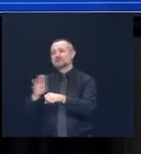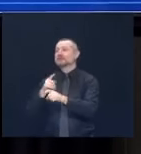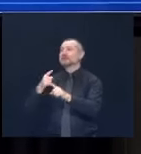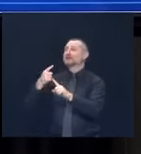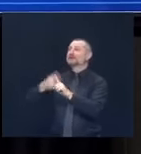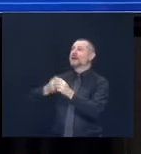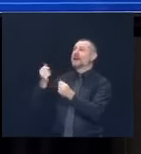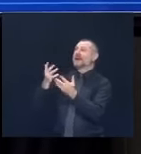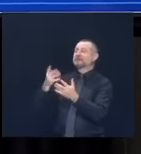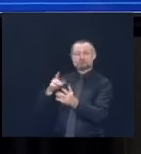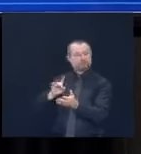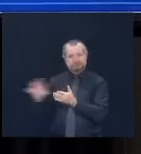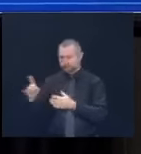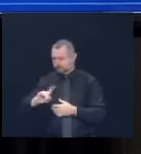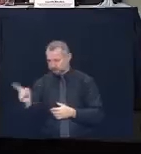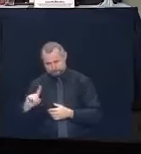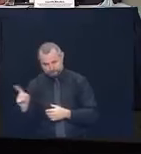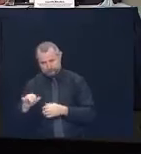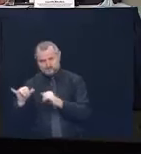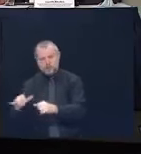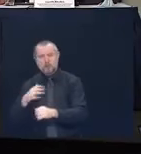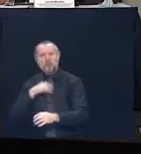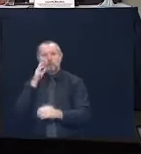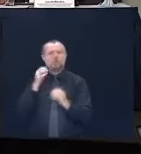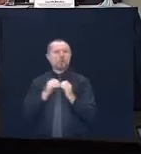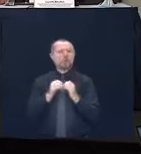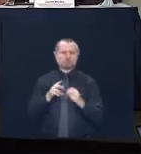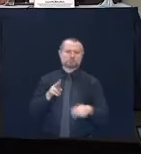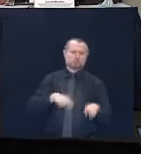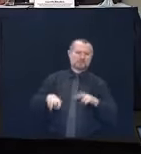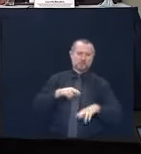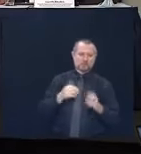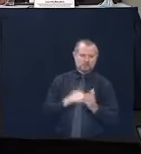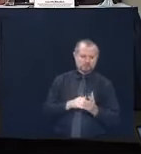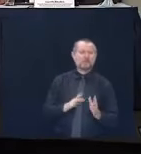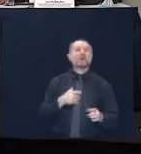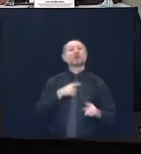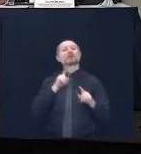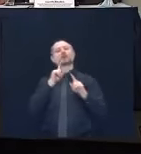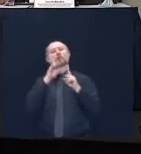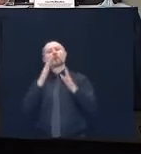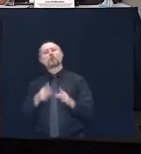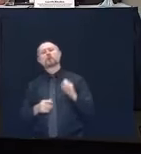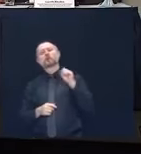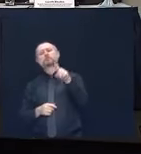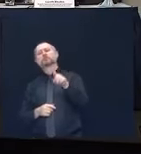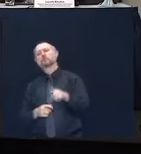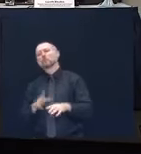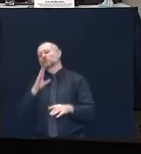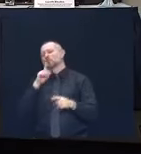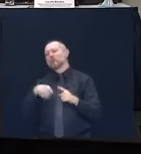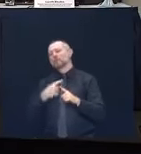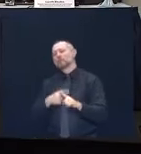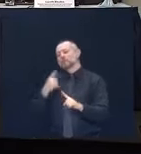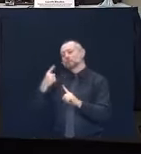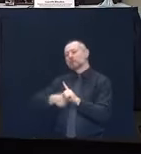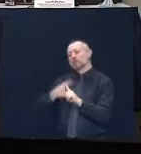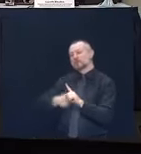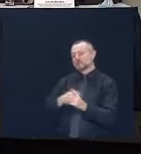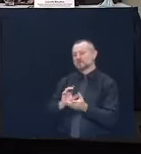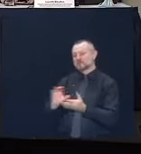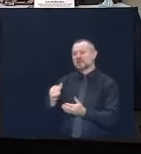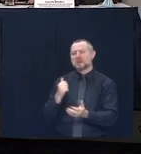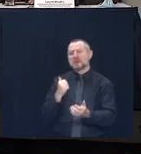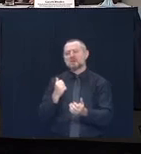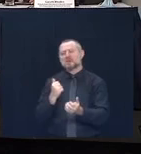because we understand the plight of business owners. And just on the rent relief, though, how could I understand the legislature set